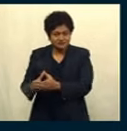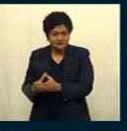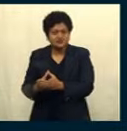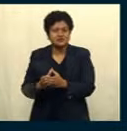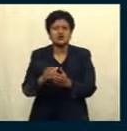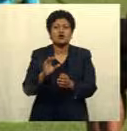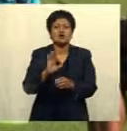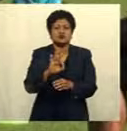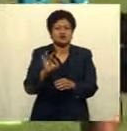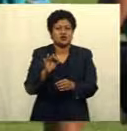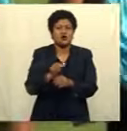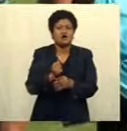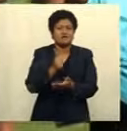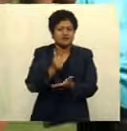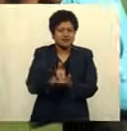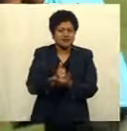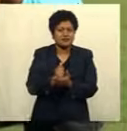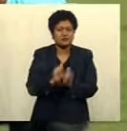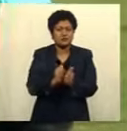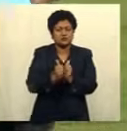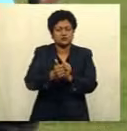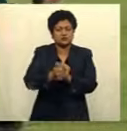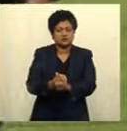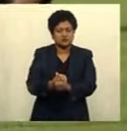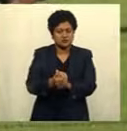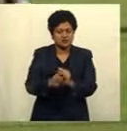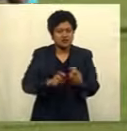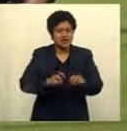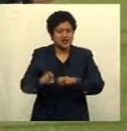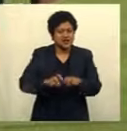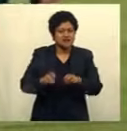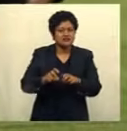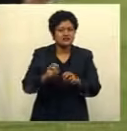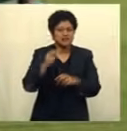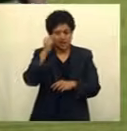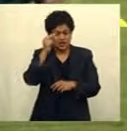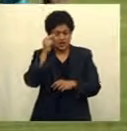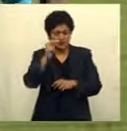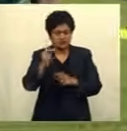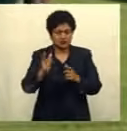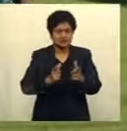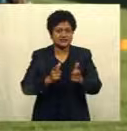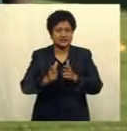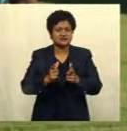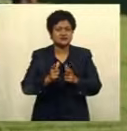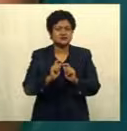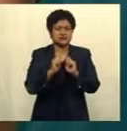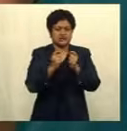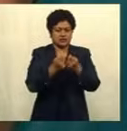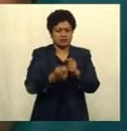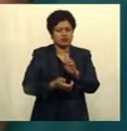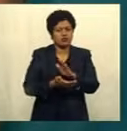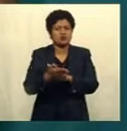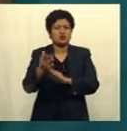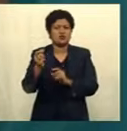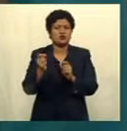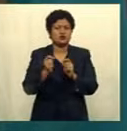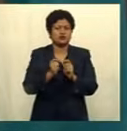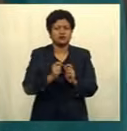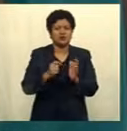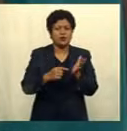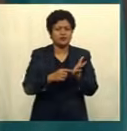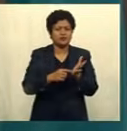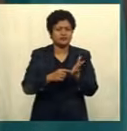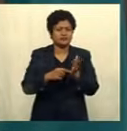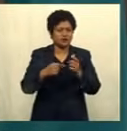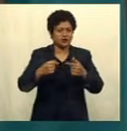their spots. A few Team Fiji athletes, including the national sevens team, will depart for Tokyo on the 8th of next month.